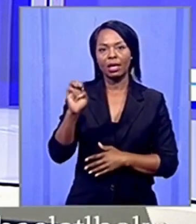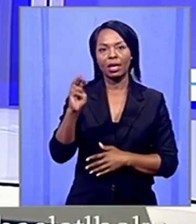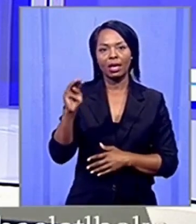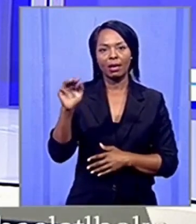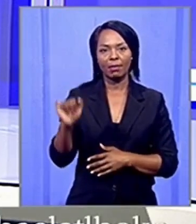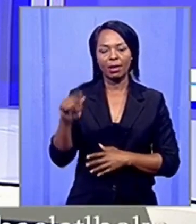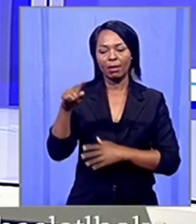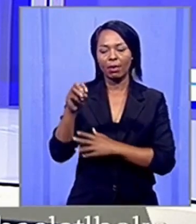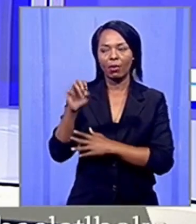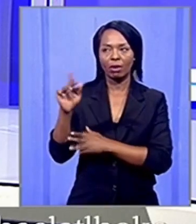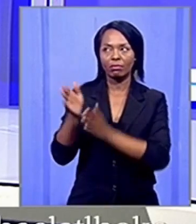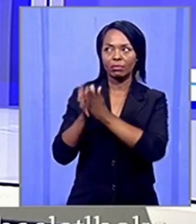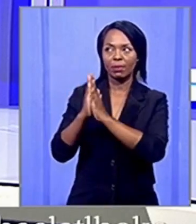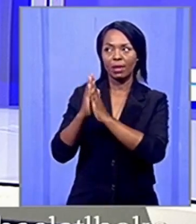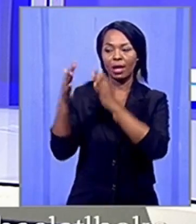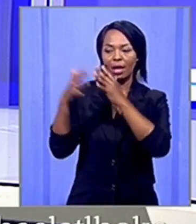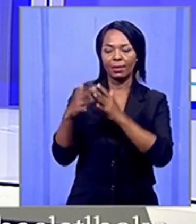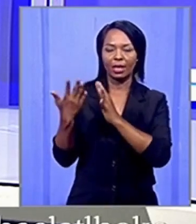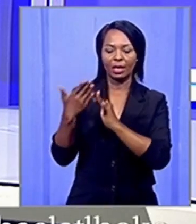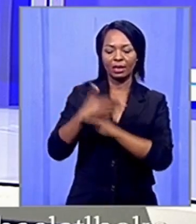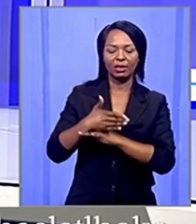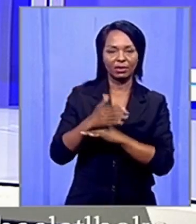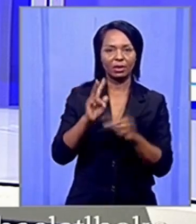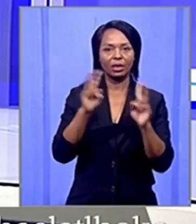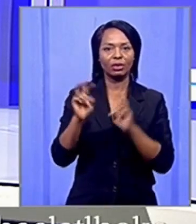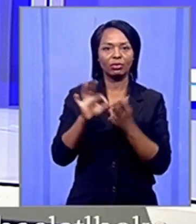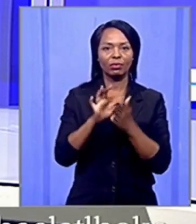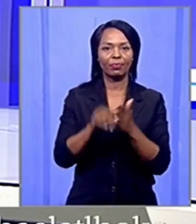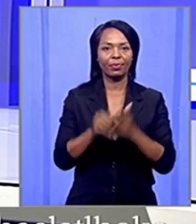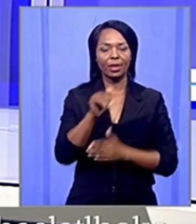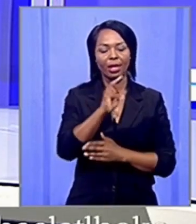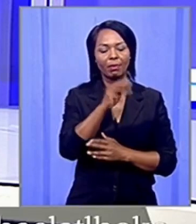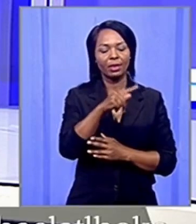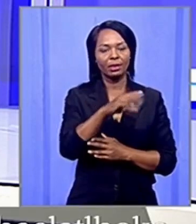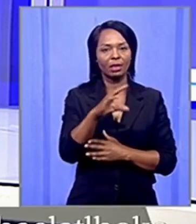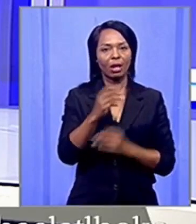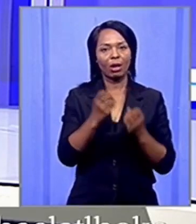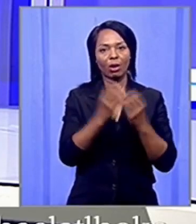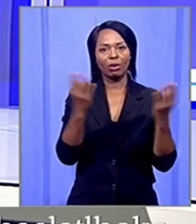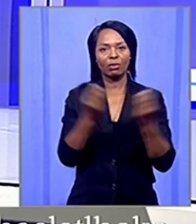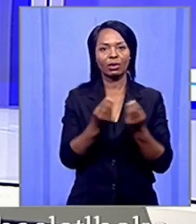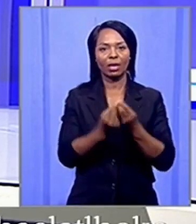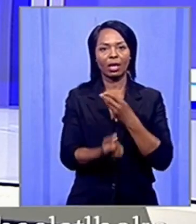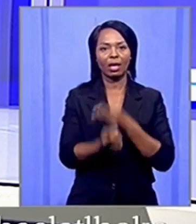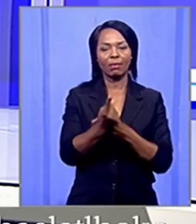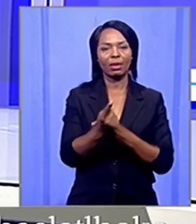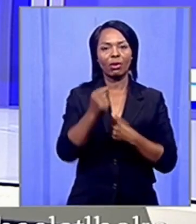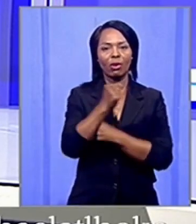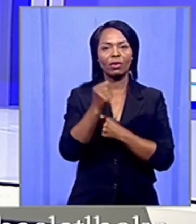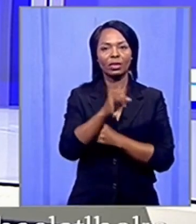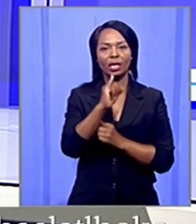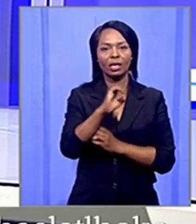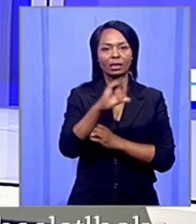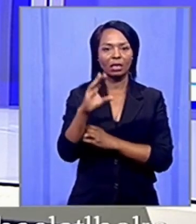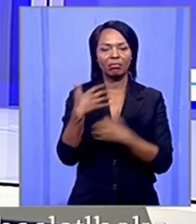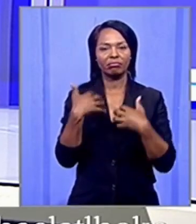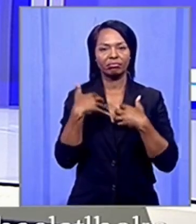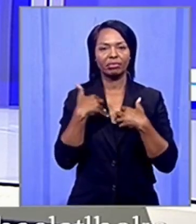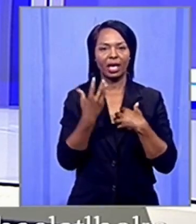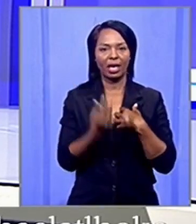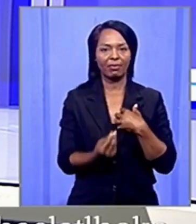le kopang thuso kwa nageng ya Amerika. MPC ya re ditiragalo di le dintsi tse di diregileng kwa dikantoro tsa IEC di a